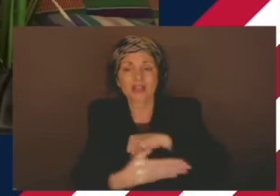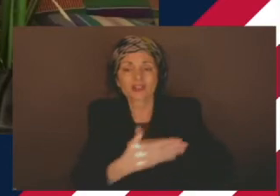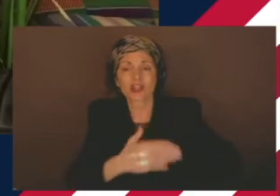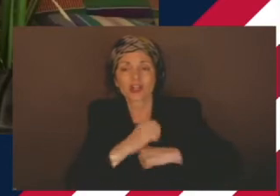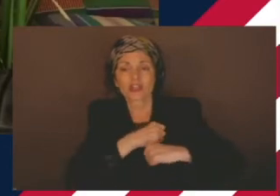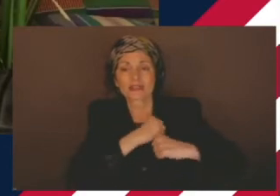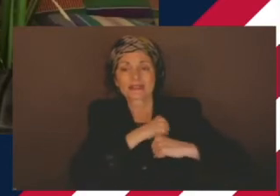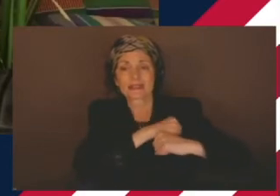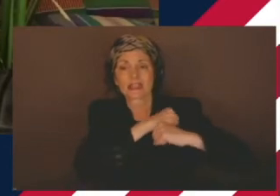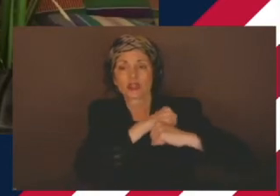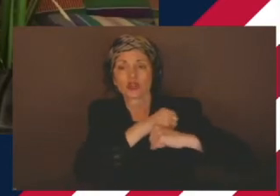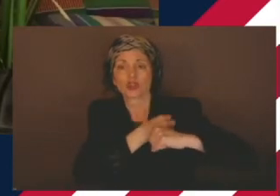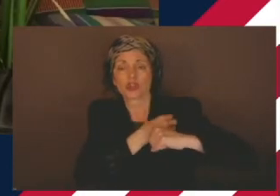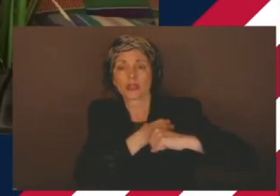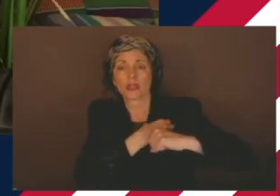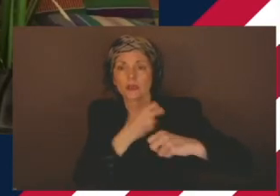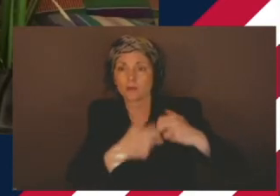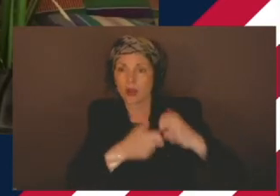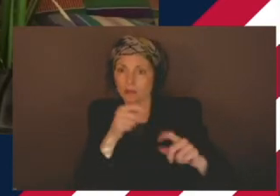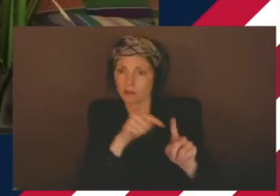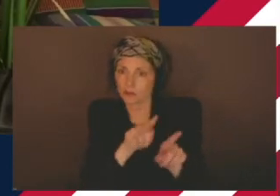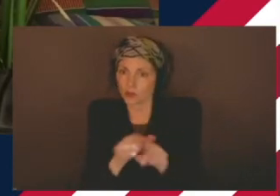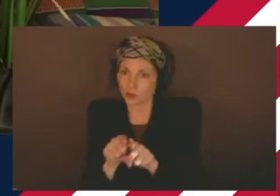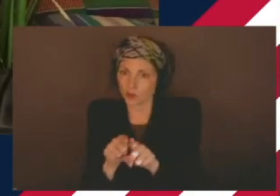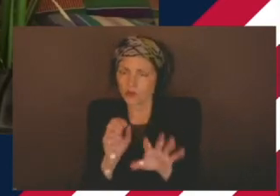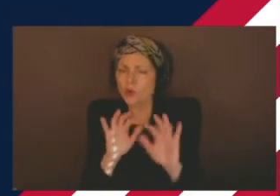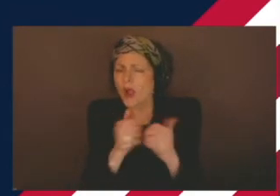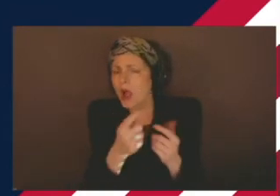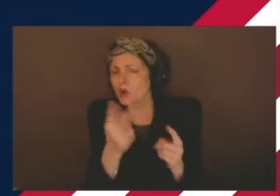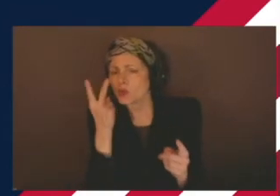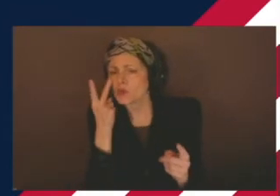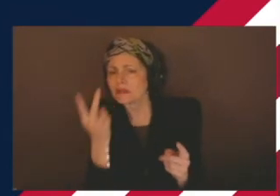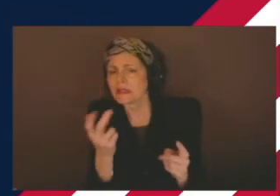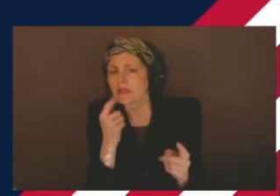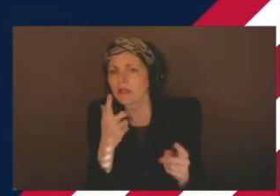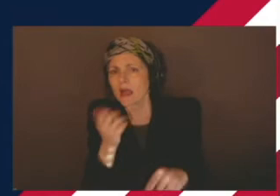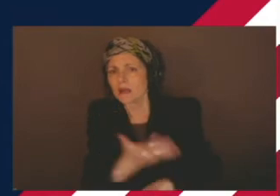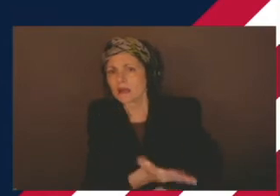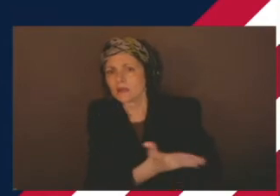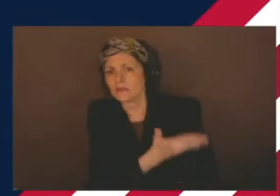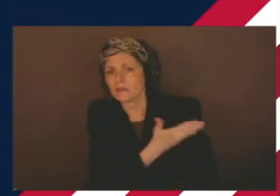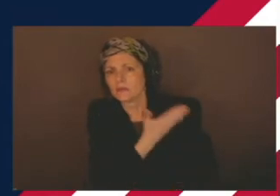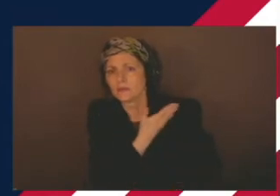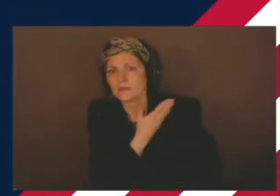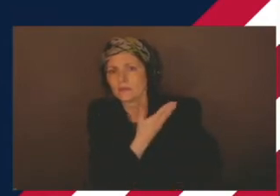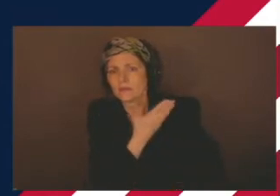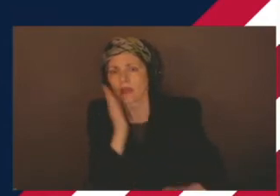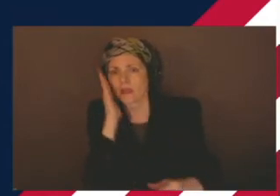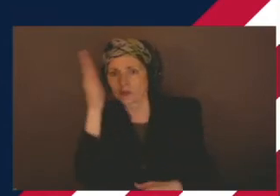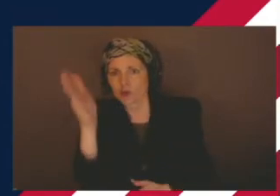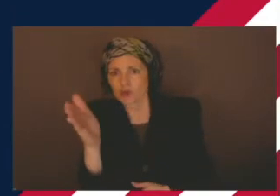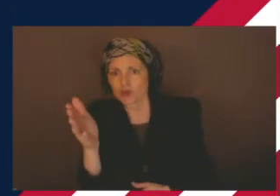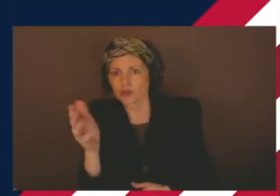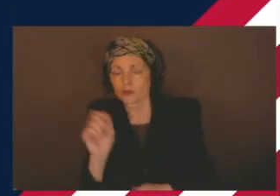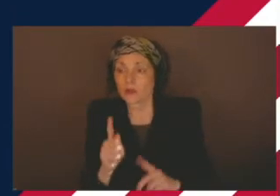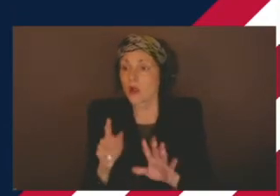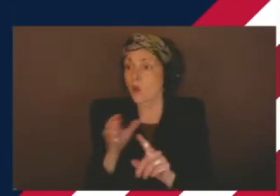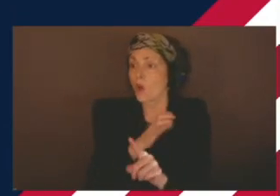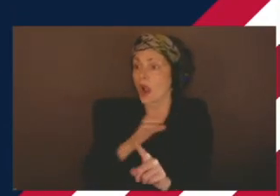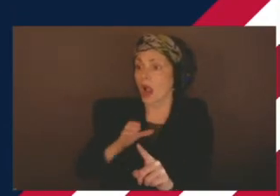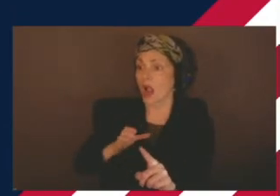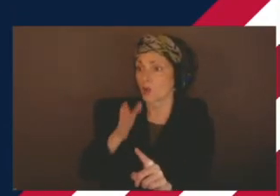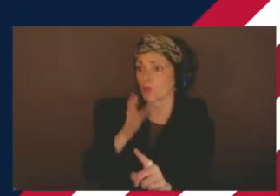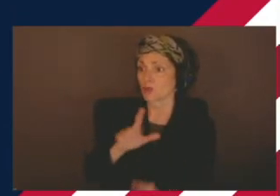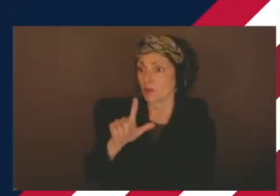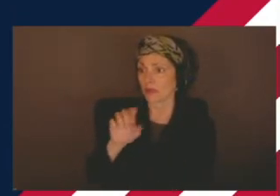how do you think we need to view this moving forward? Congresswoman, let me thank you for your support for peace building, for your support